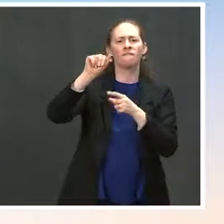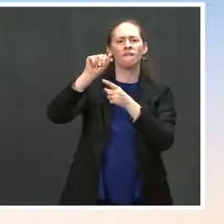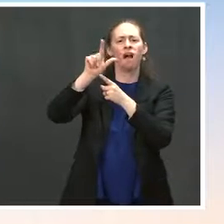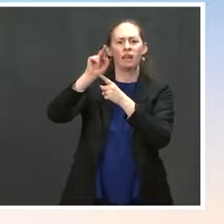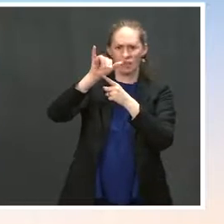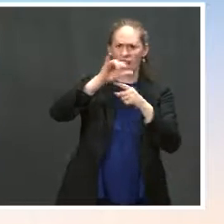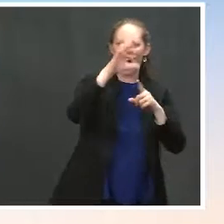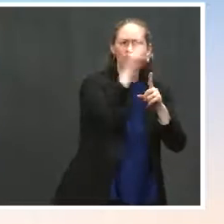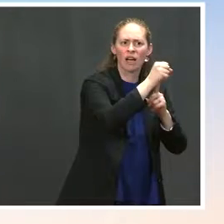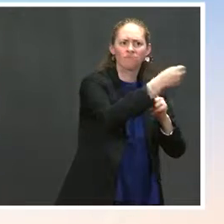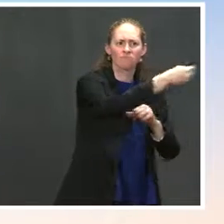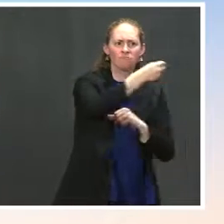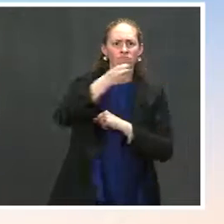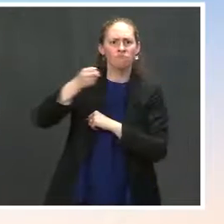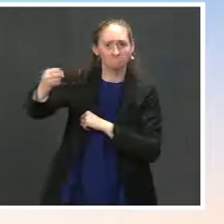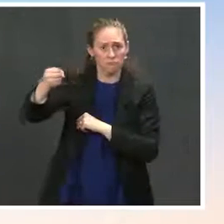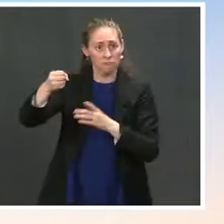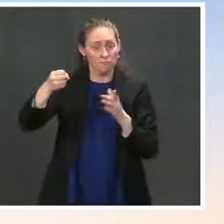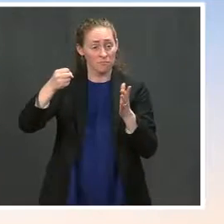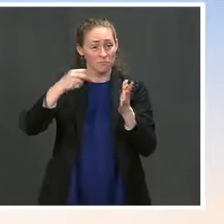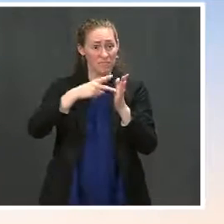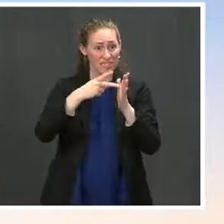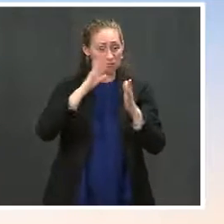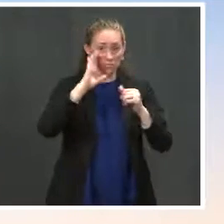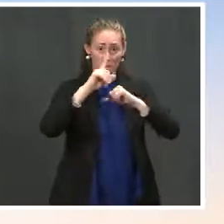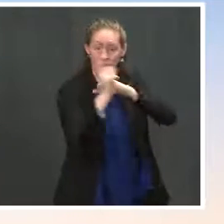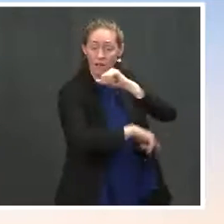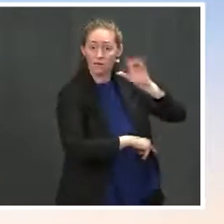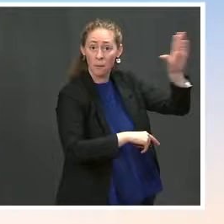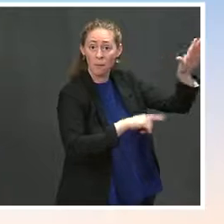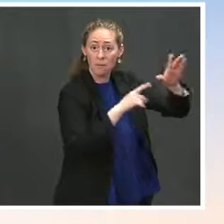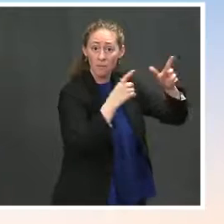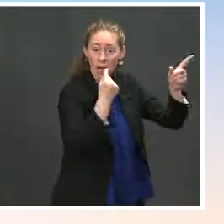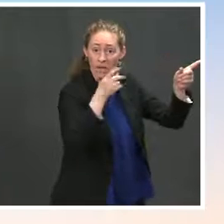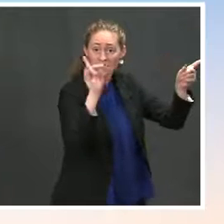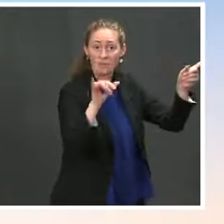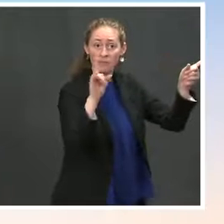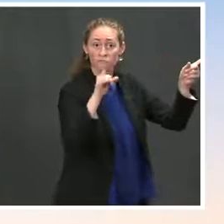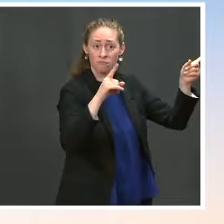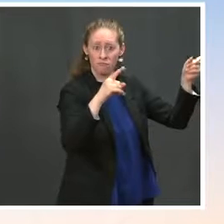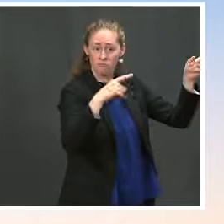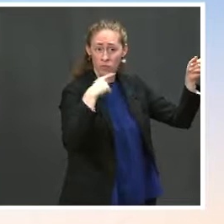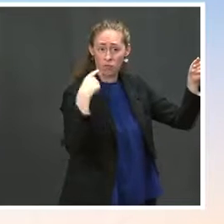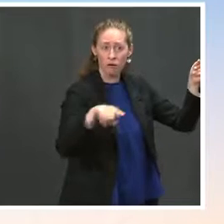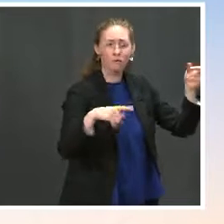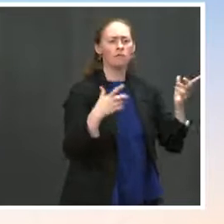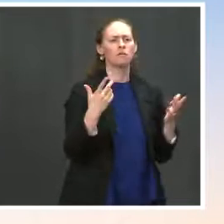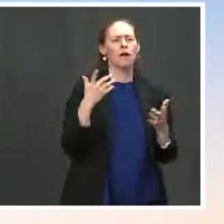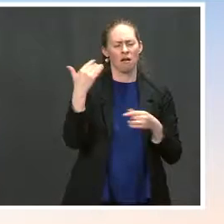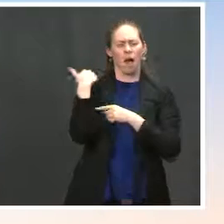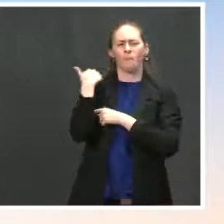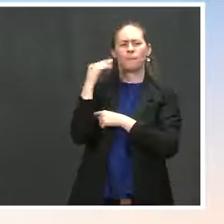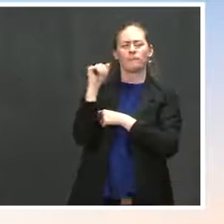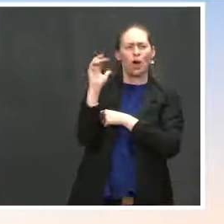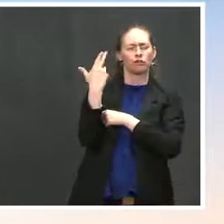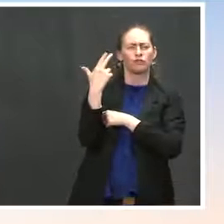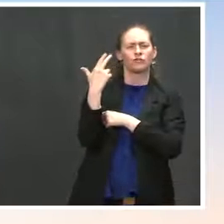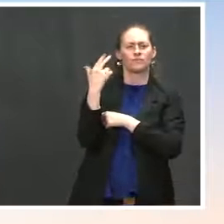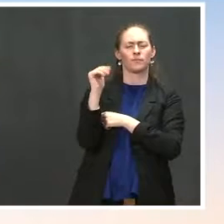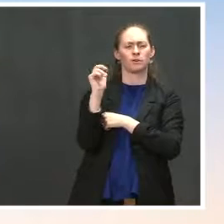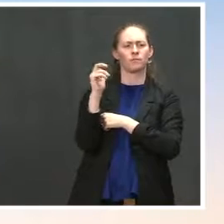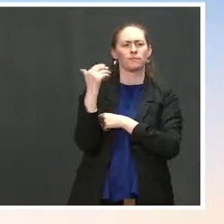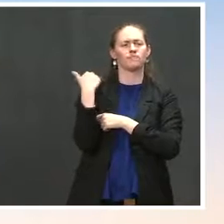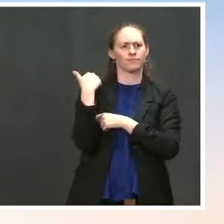behavior? Definitely. Well, as you know, because I know you cover this closely, we issued just earlier in March, I should say, in coordination